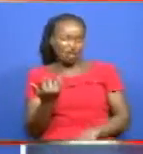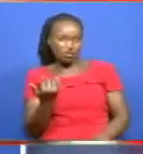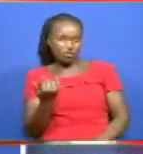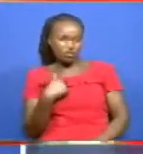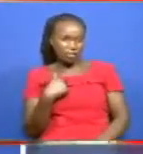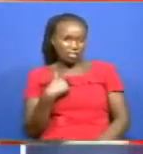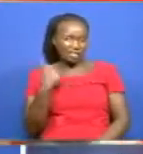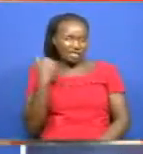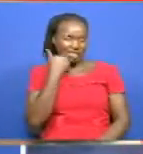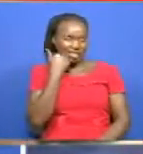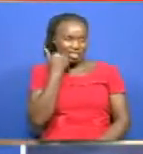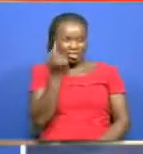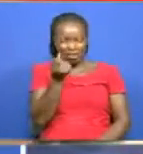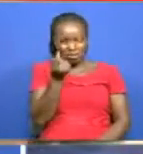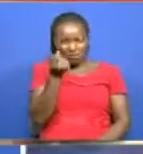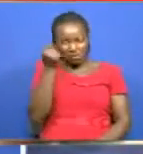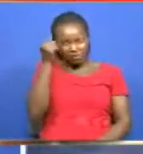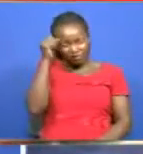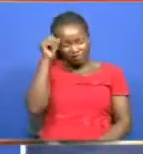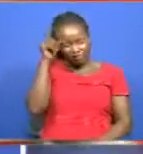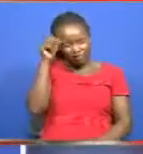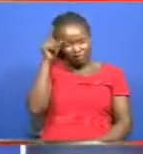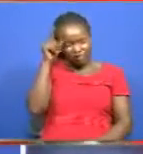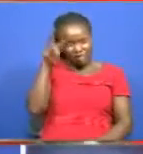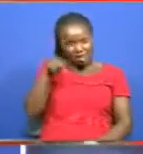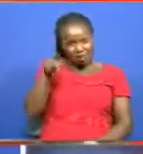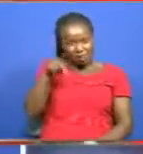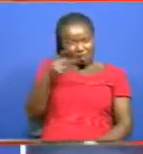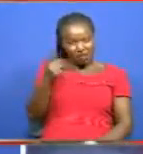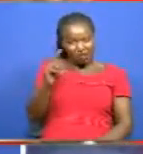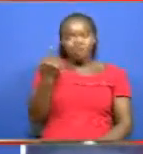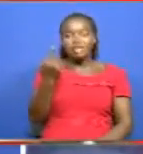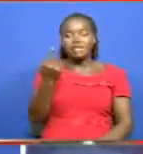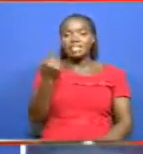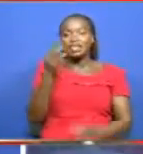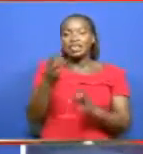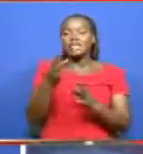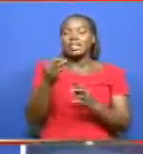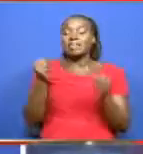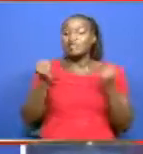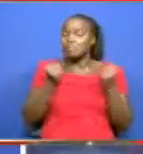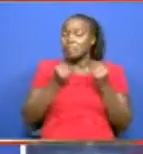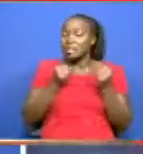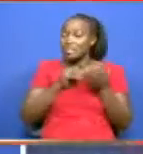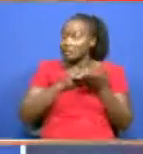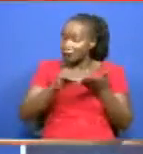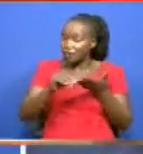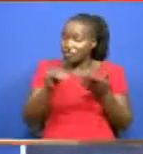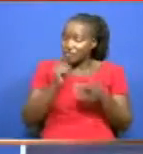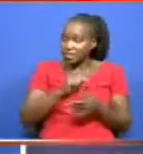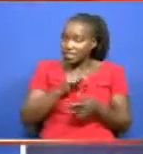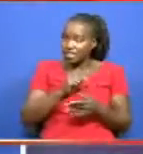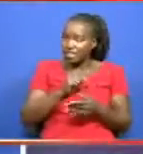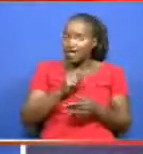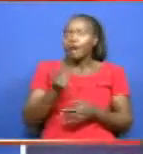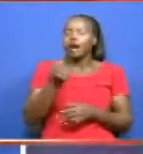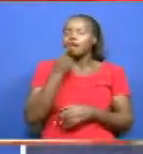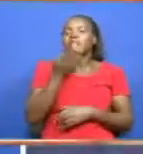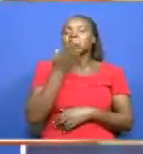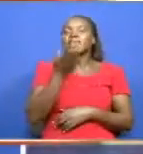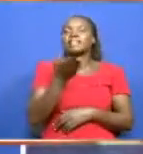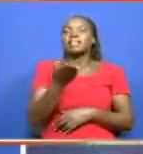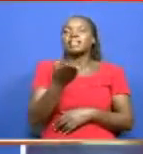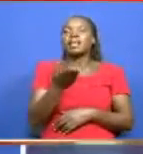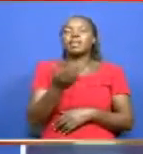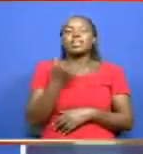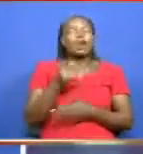kichwa, wacha nikunywe panadol. Malaria ukitaka kuitoa kuna dawa ya malaria. Na hiyo ndiyo tunasema,